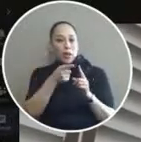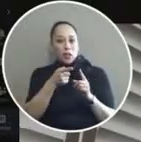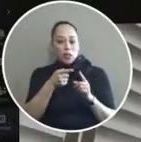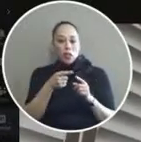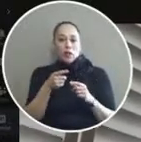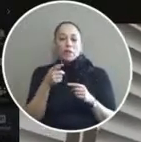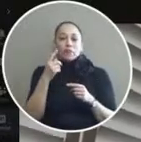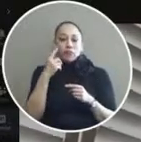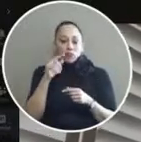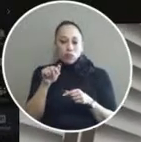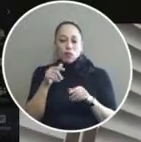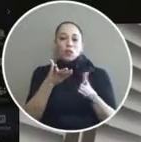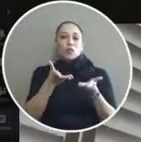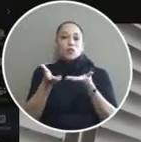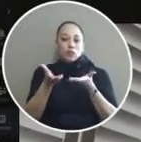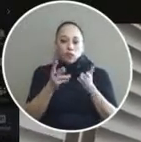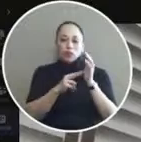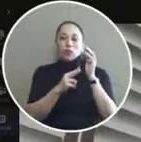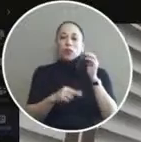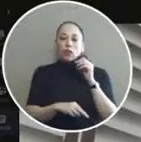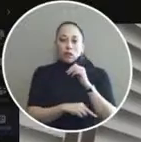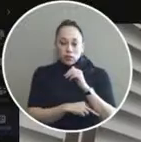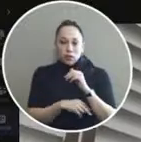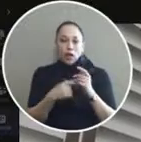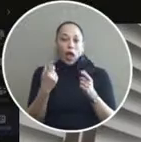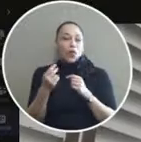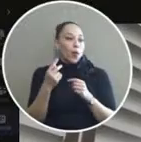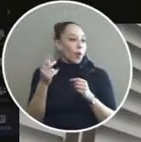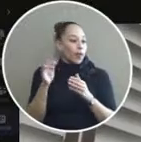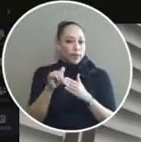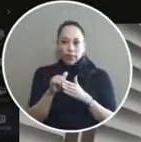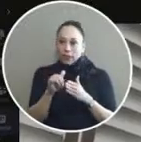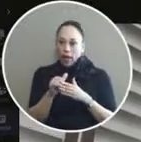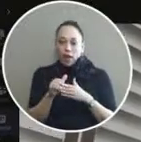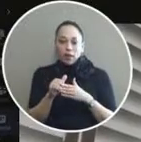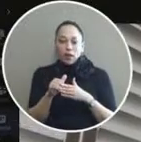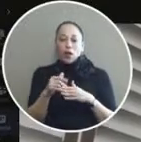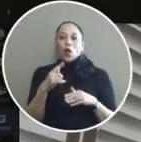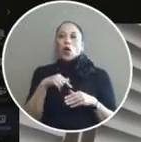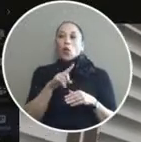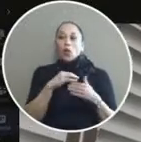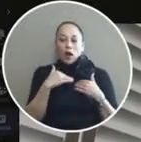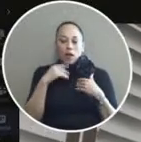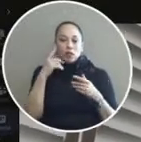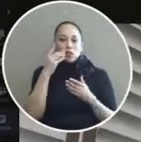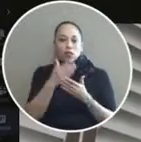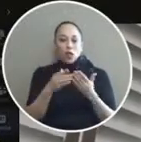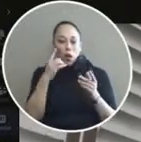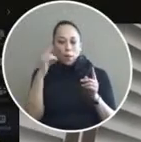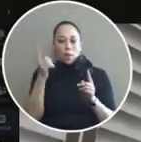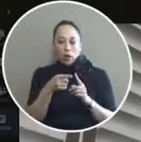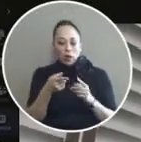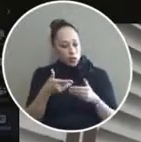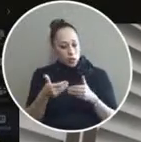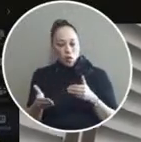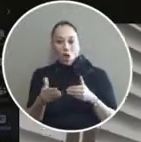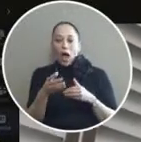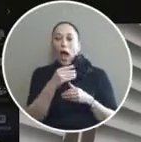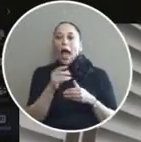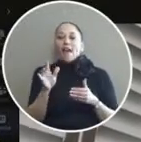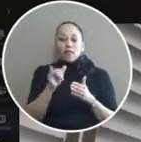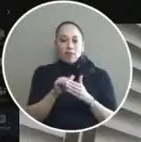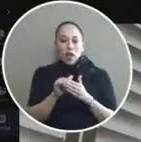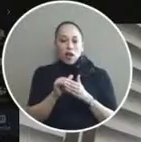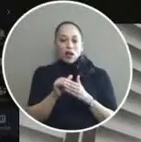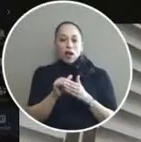delivering exceptional services. The bridges are doing that. We had some issues in the past, quite frankly, and